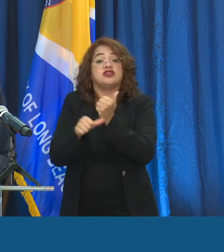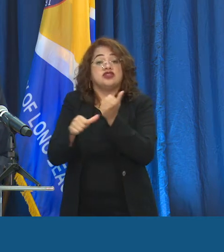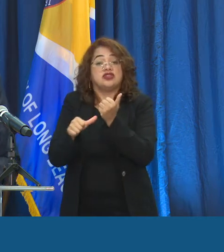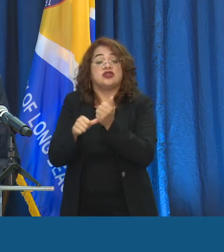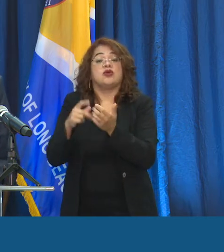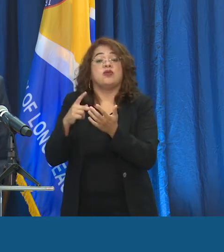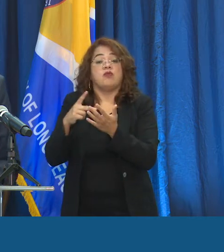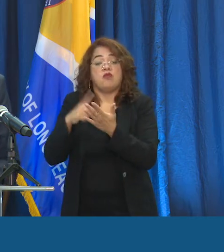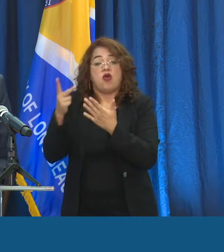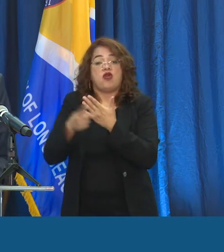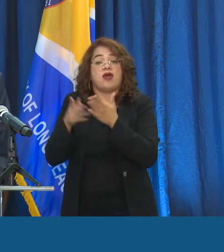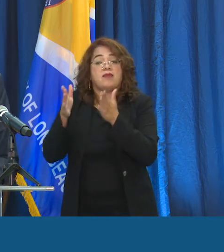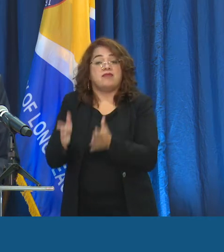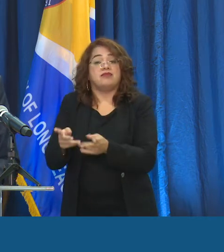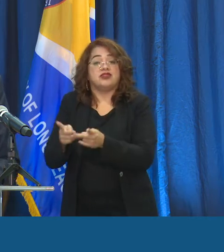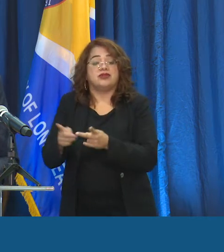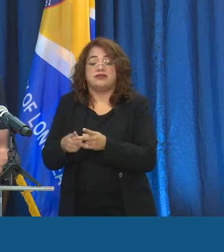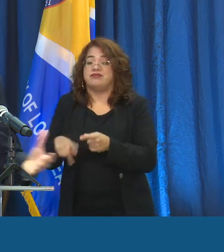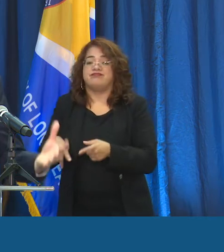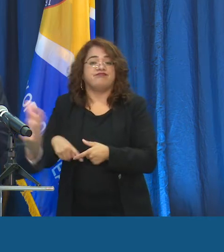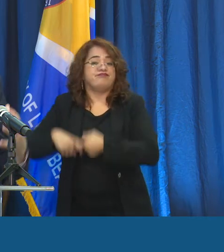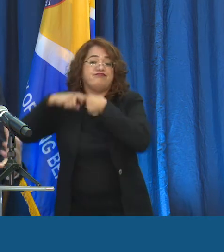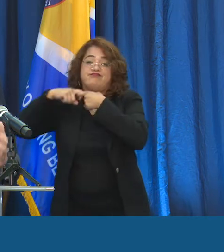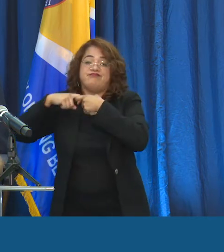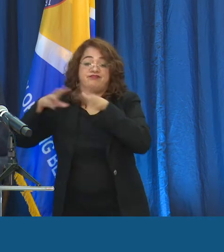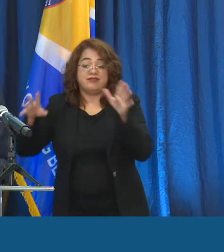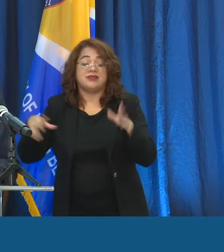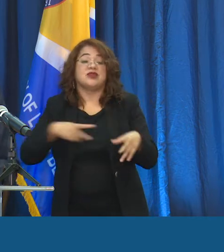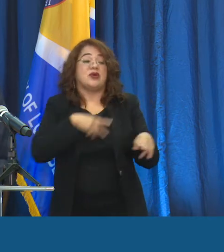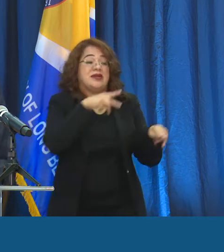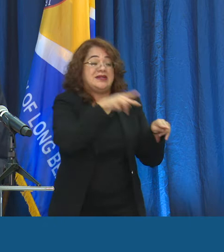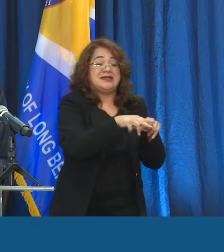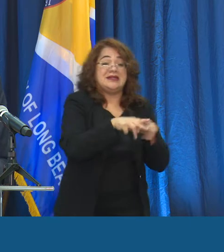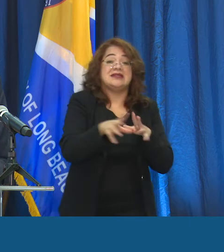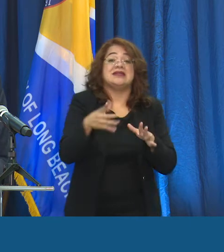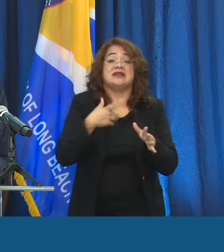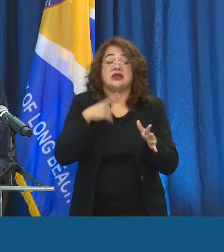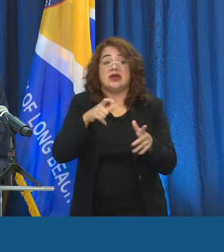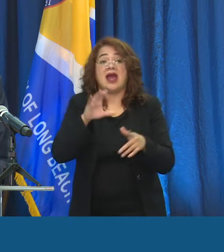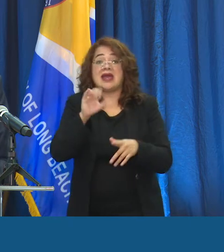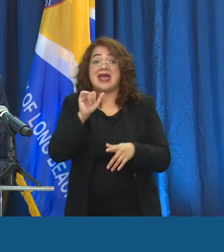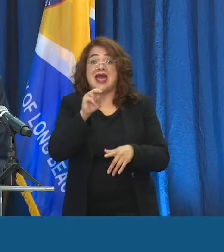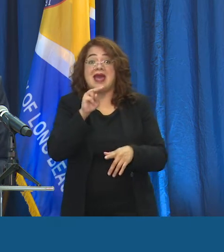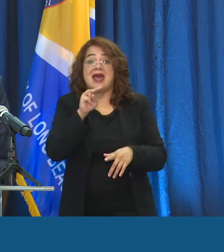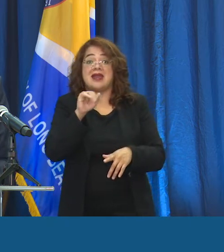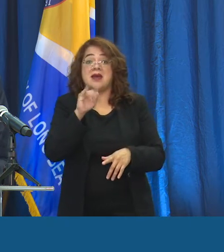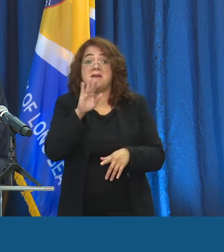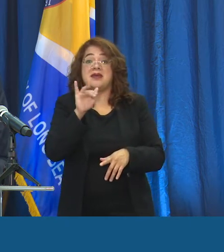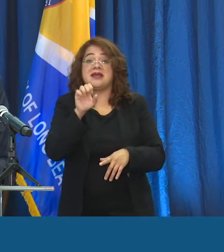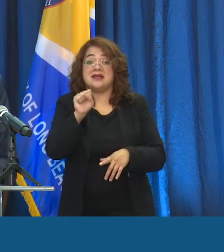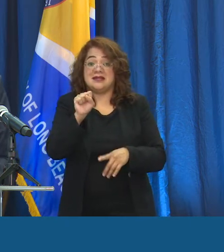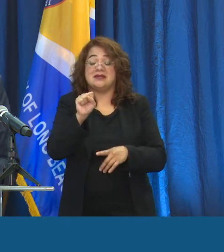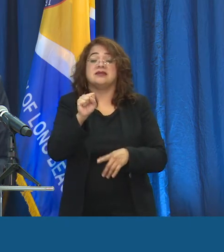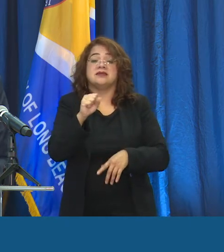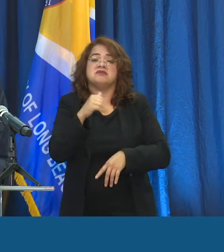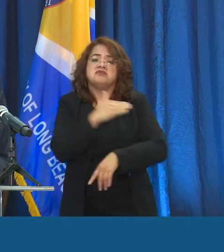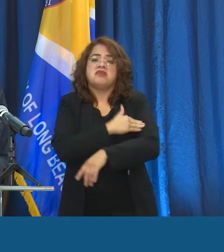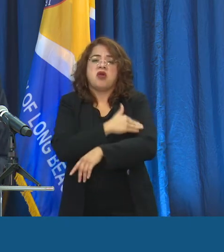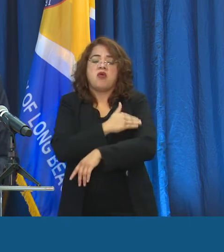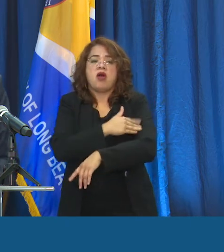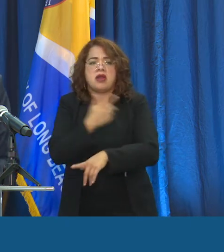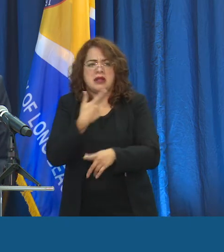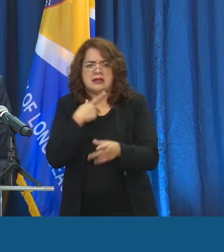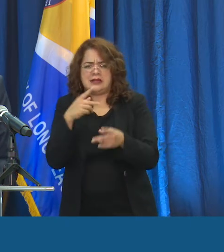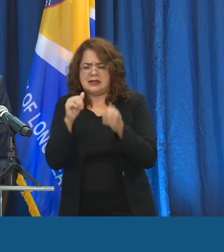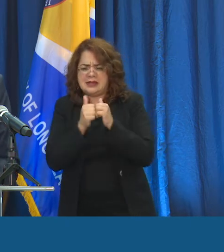that was a new service that we brought on, and we had to bring on a pretty big team to learn how to do it. We have gotten efficient, and we are looking